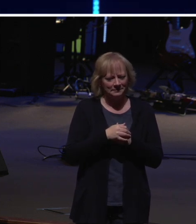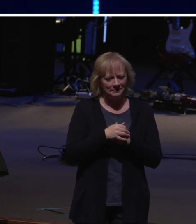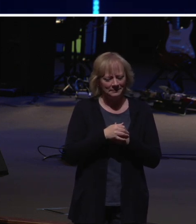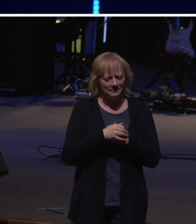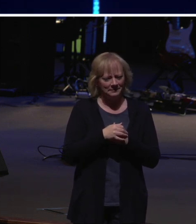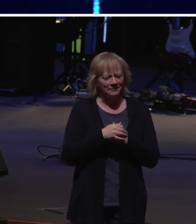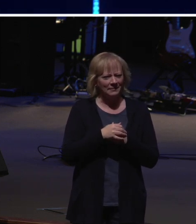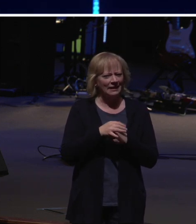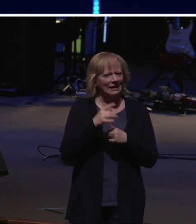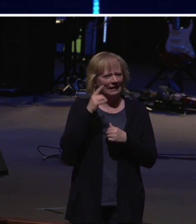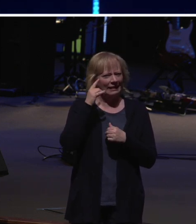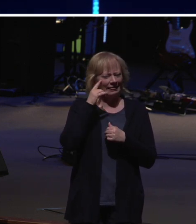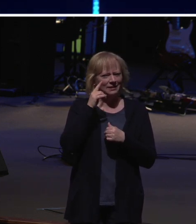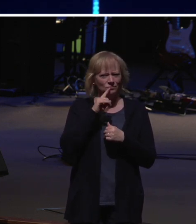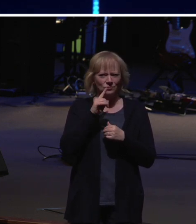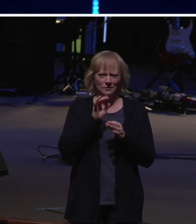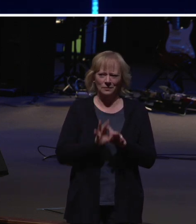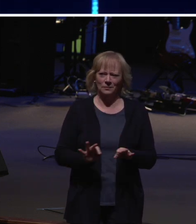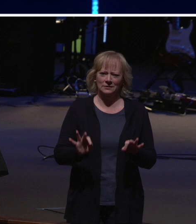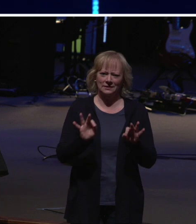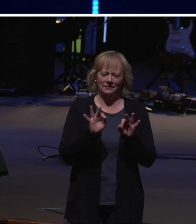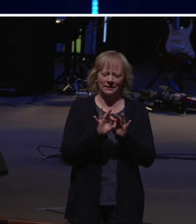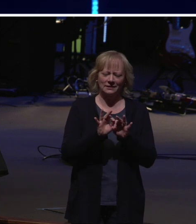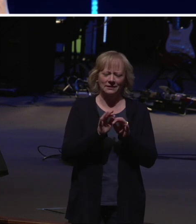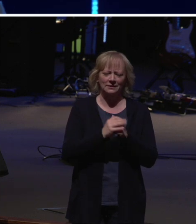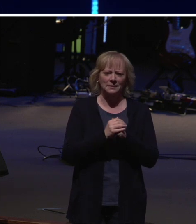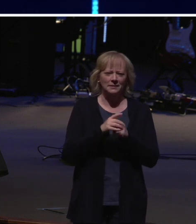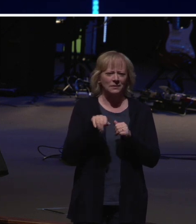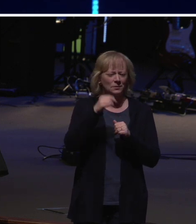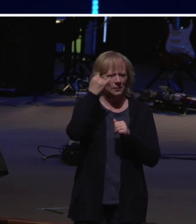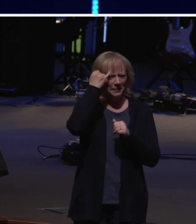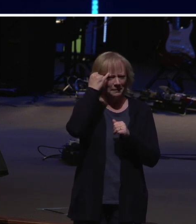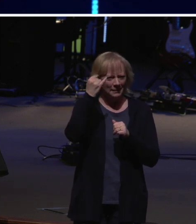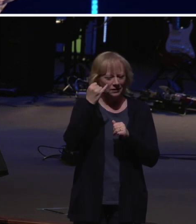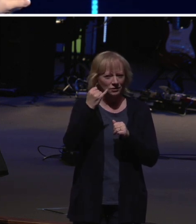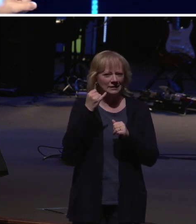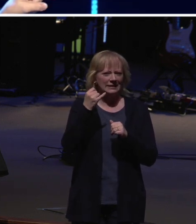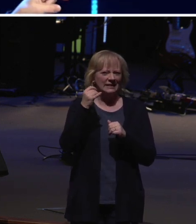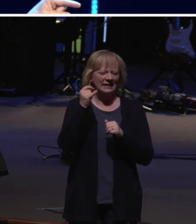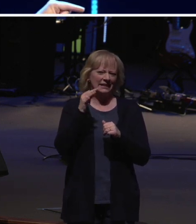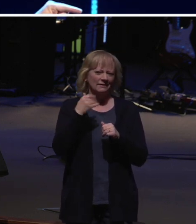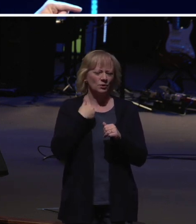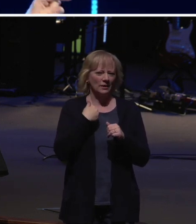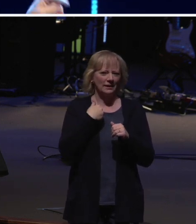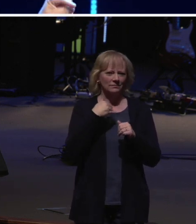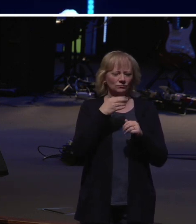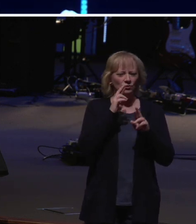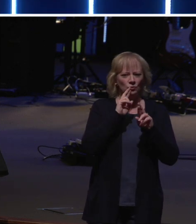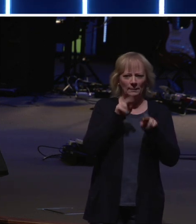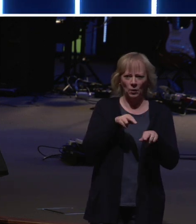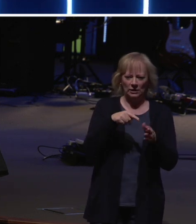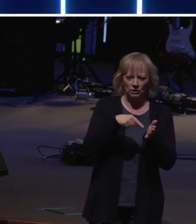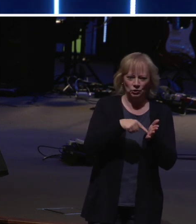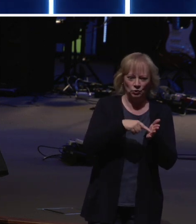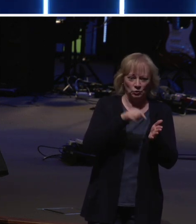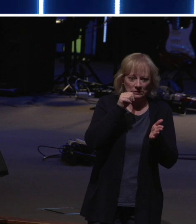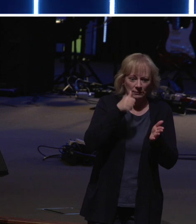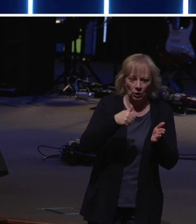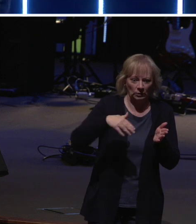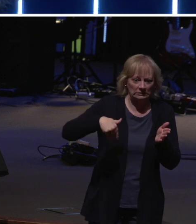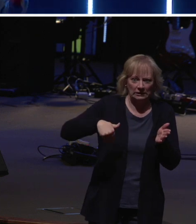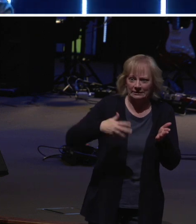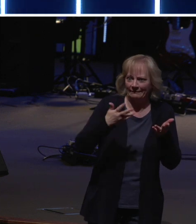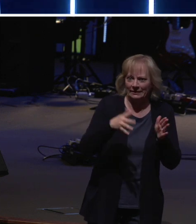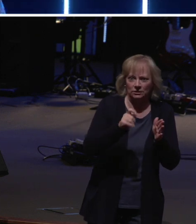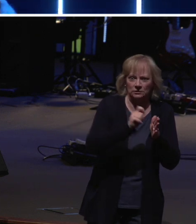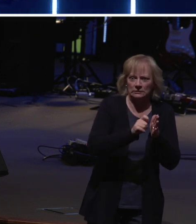And I think it's significant. Imagine having a paper due tomorrow, and it's not done. And so you're